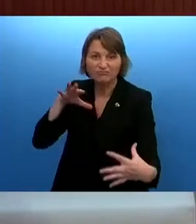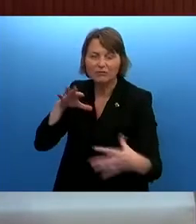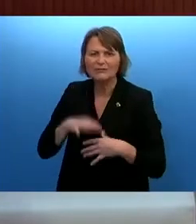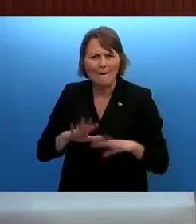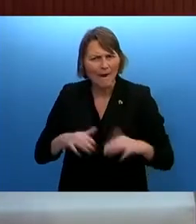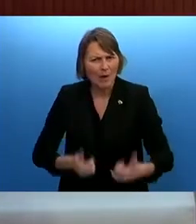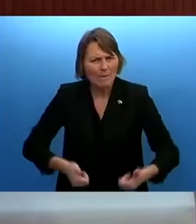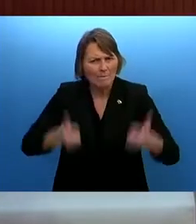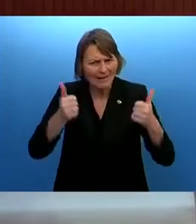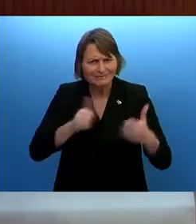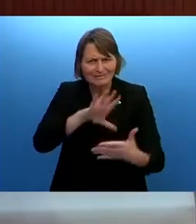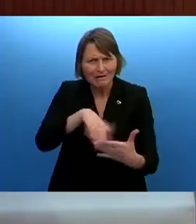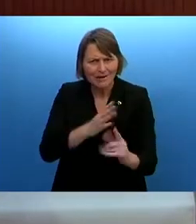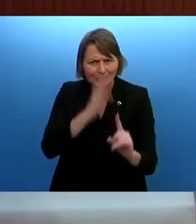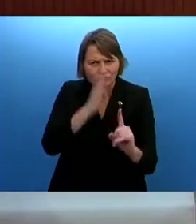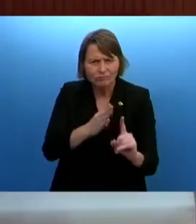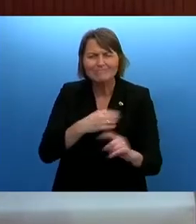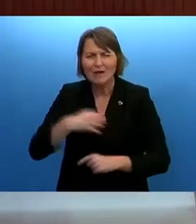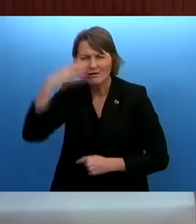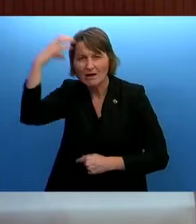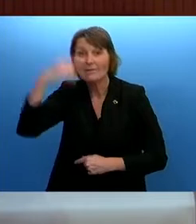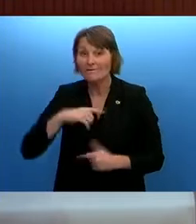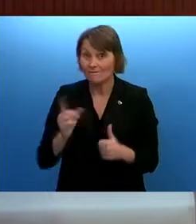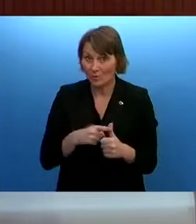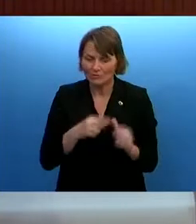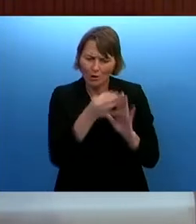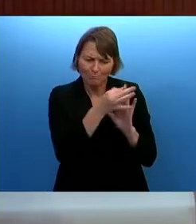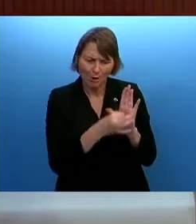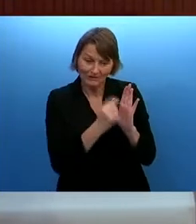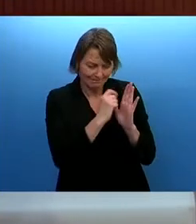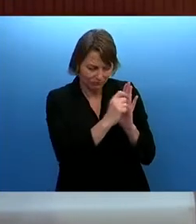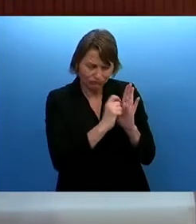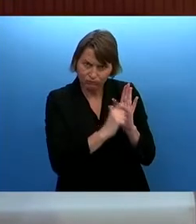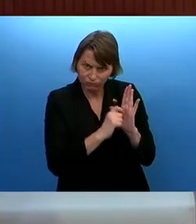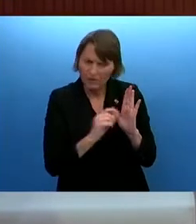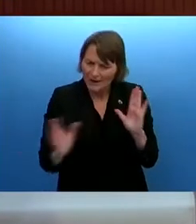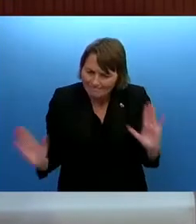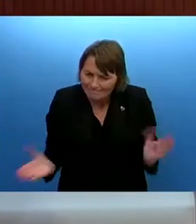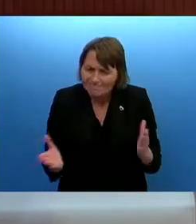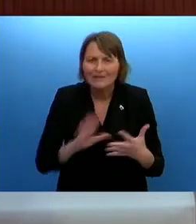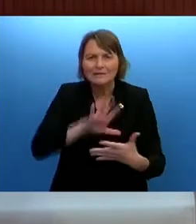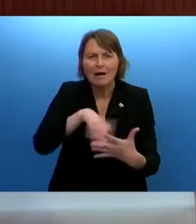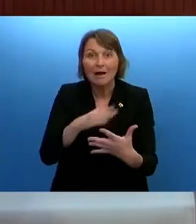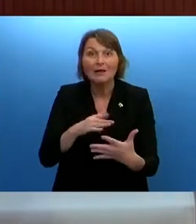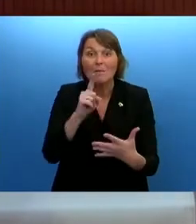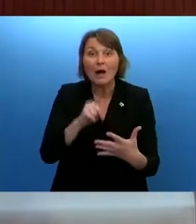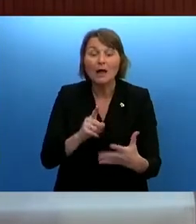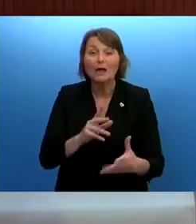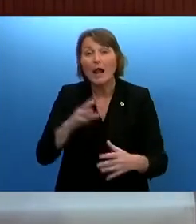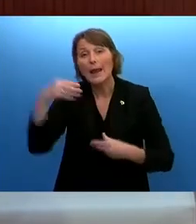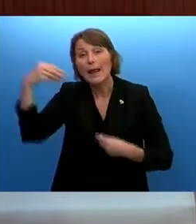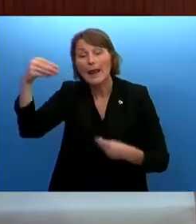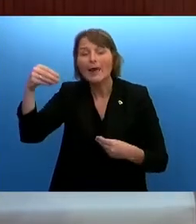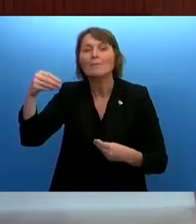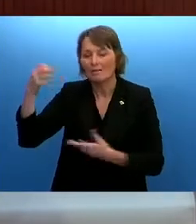states must create and reinforce policies that foster and promote sign languages, with sufficient budget allocation and monitoring